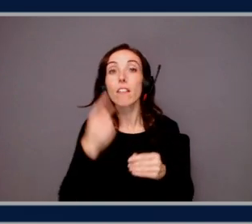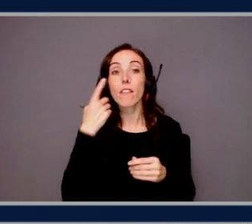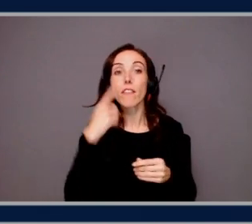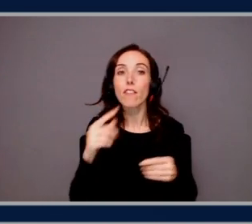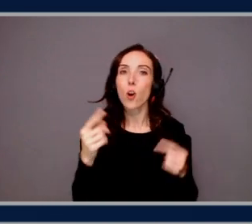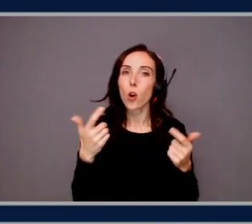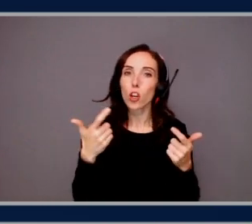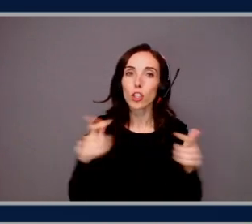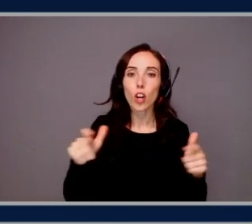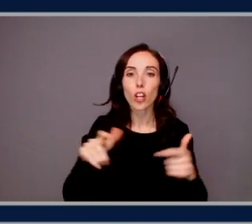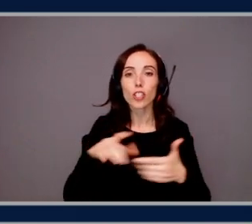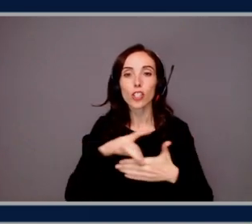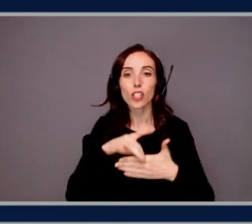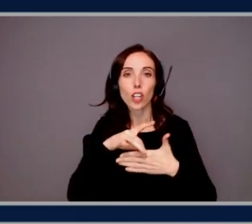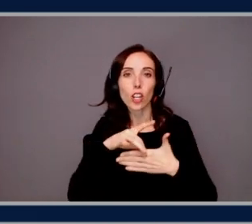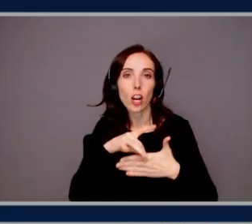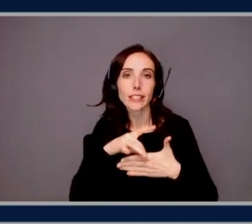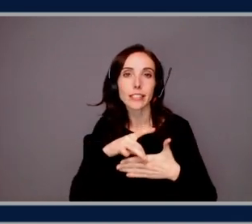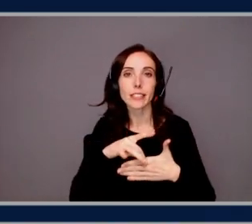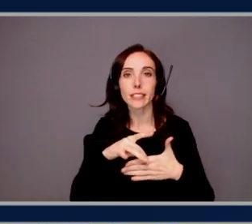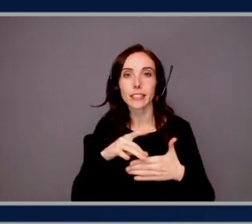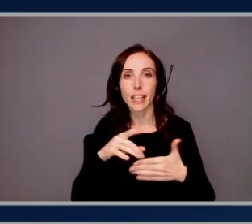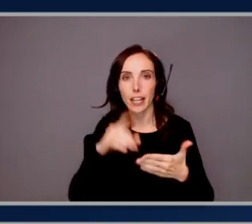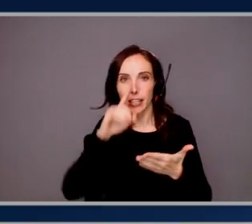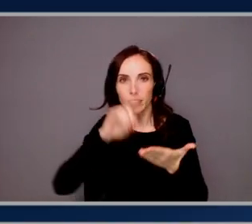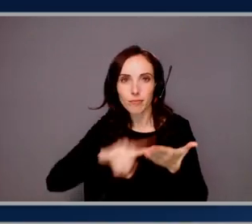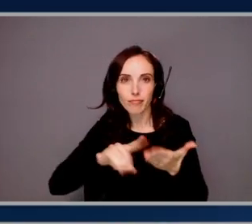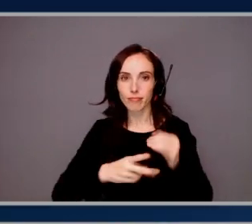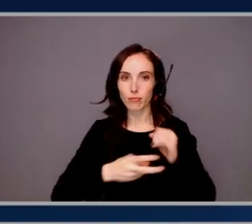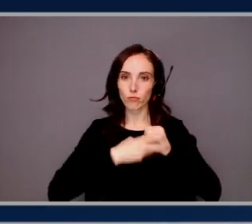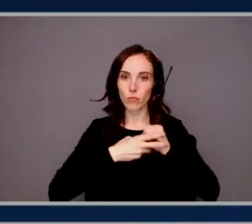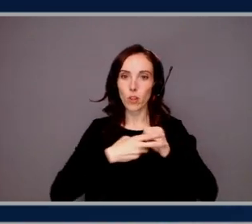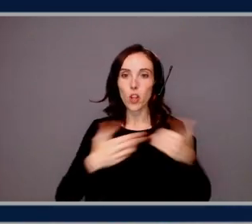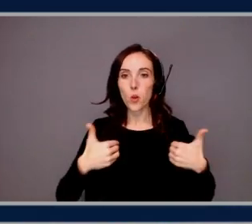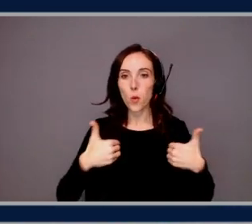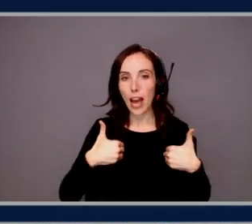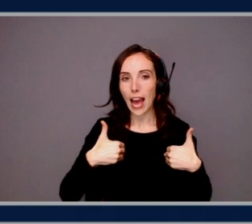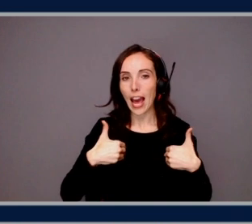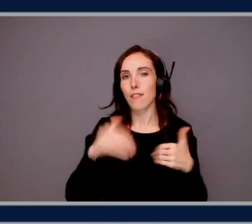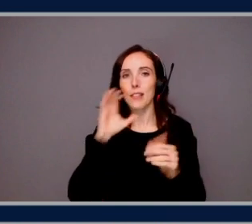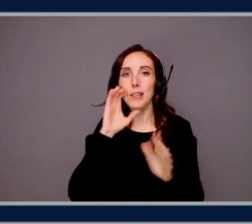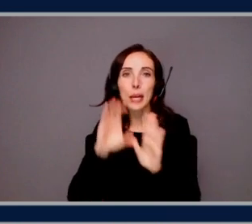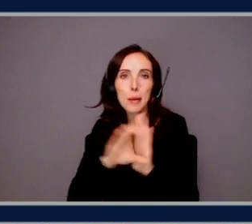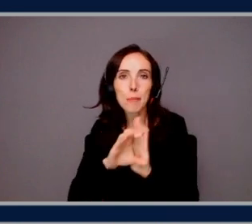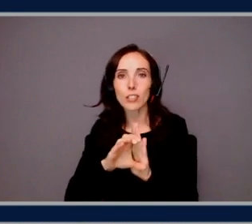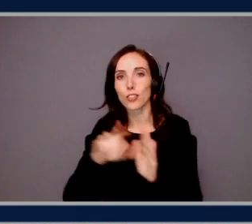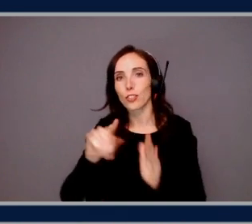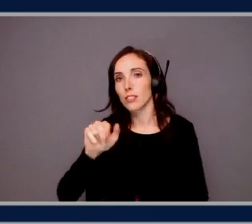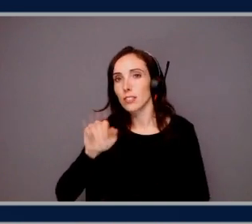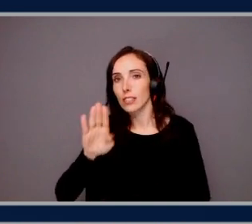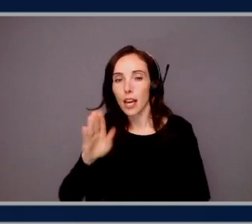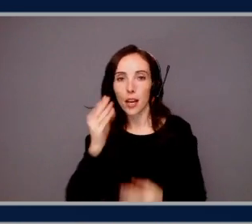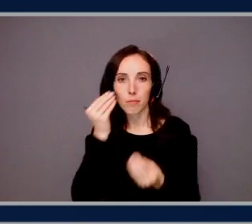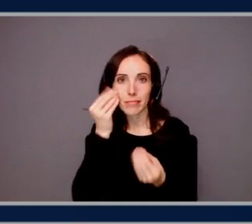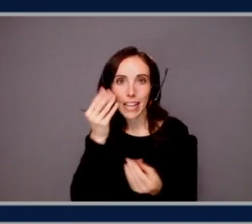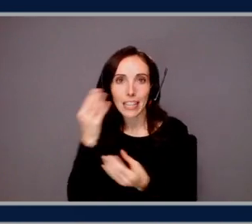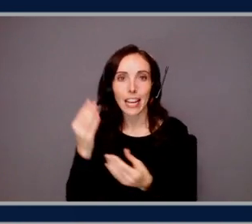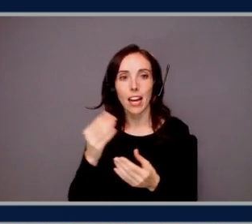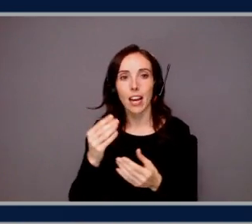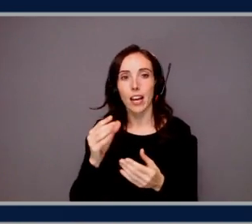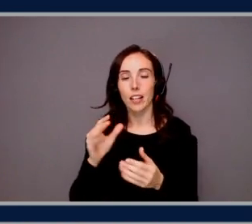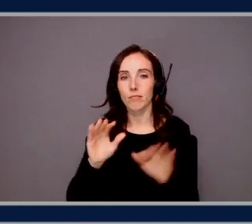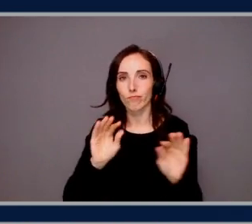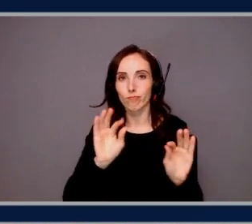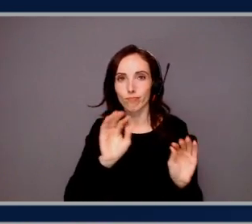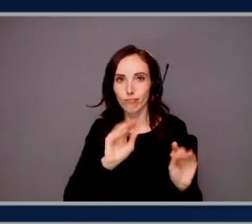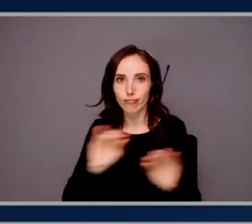content repos, you have data of various structures, right? You have tabular data, you have images, you have unstructured content, etc. And a lot of what